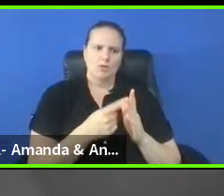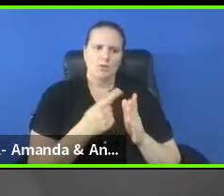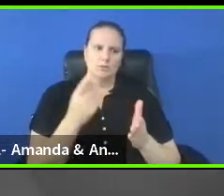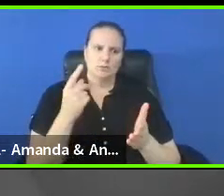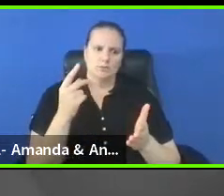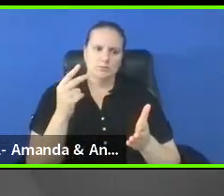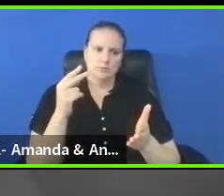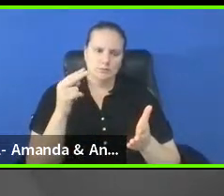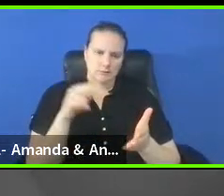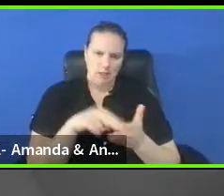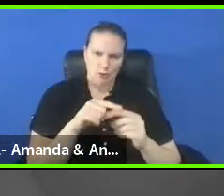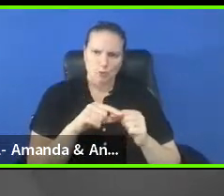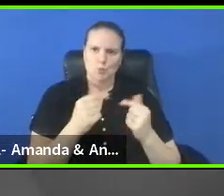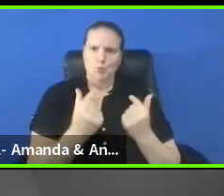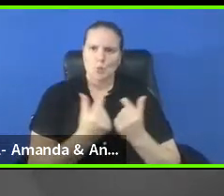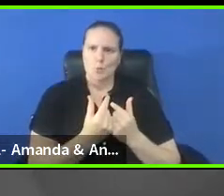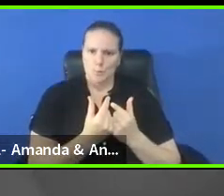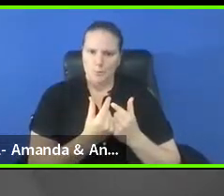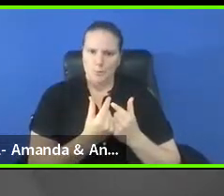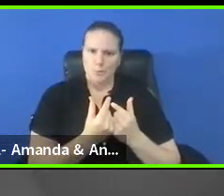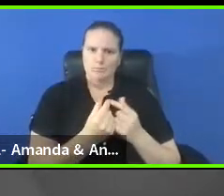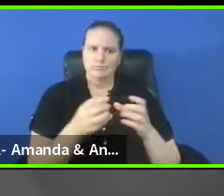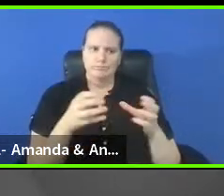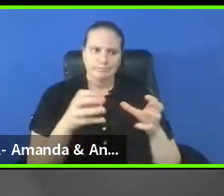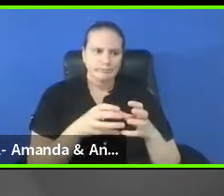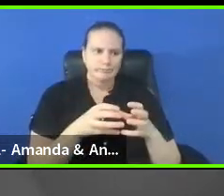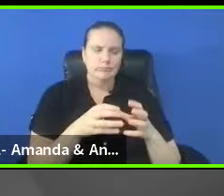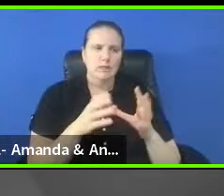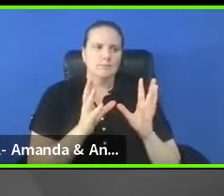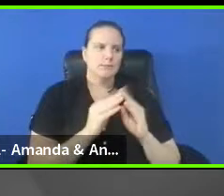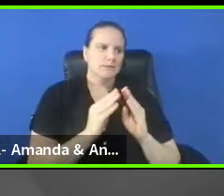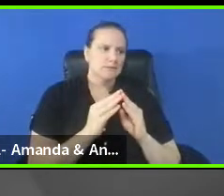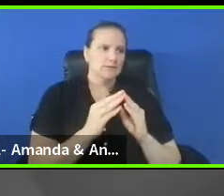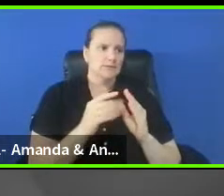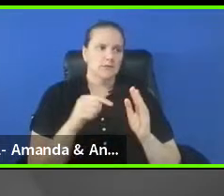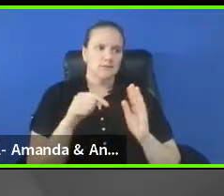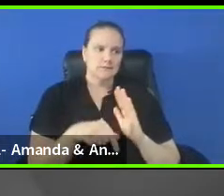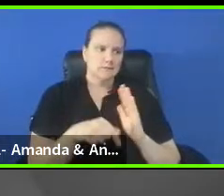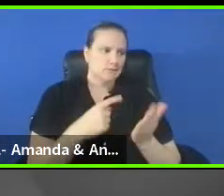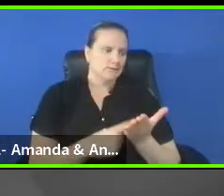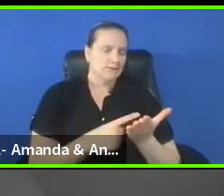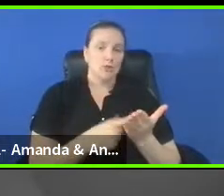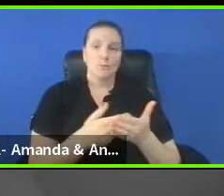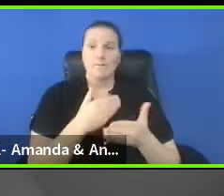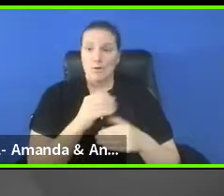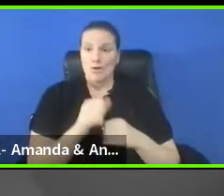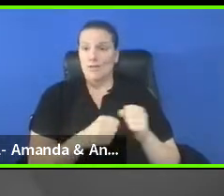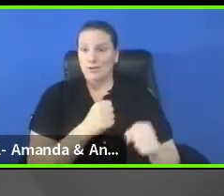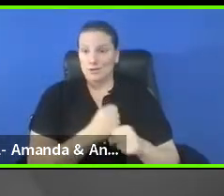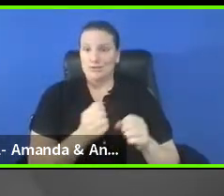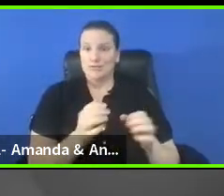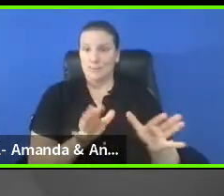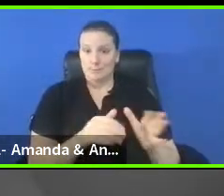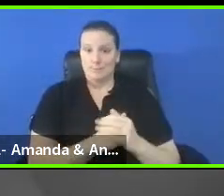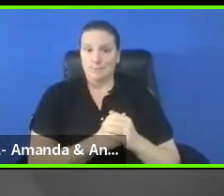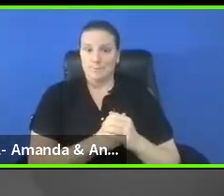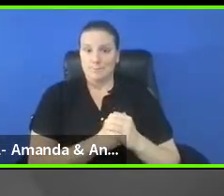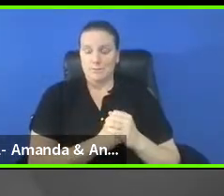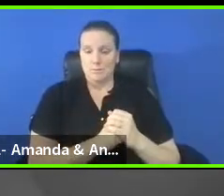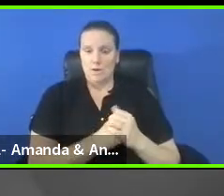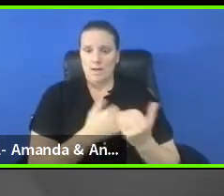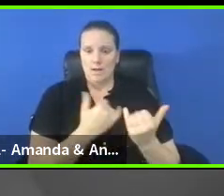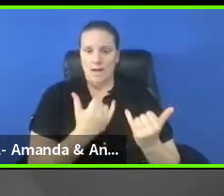up and having meetings and robust conversations before the year is out. So right now,